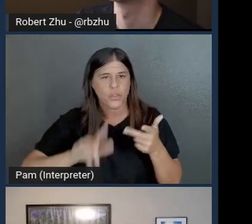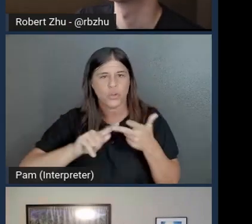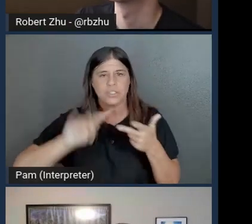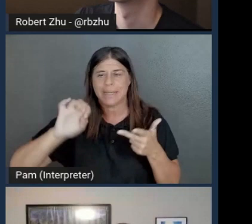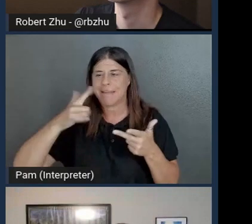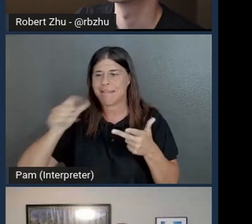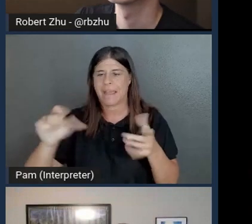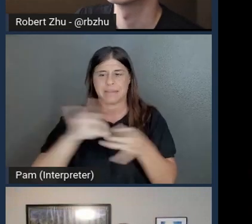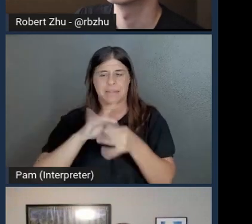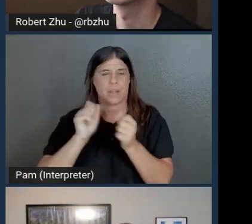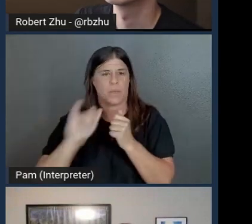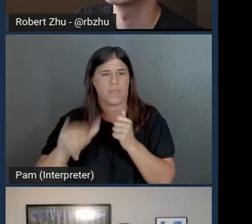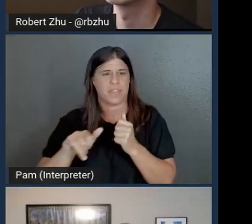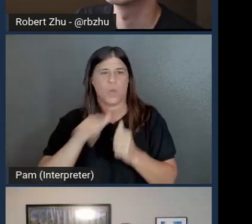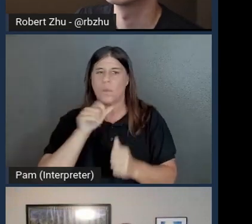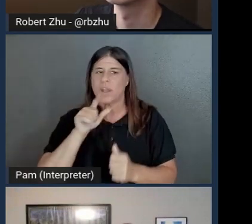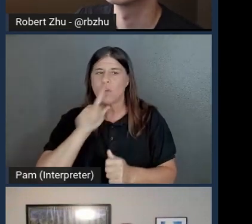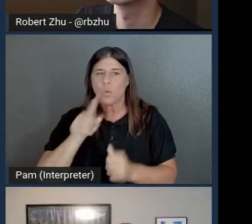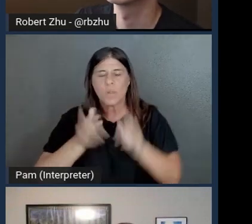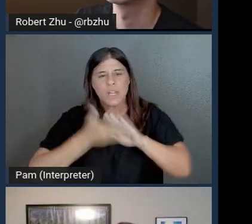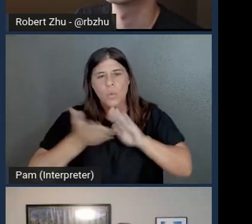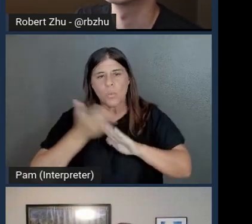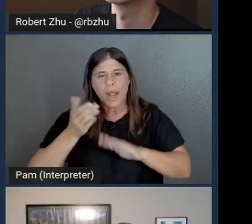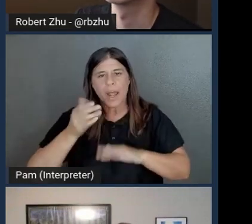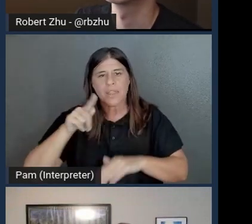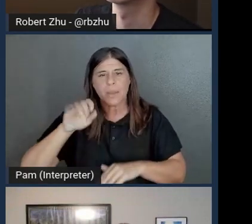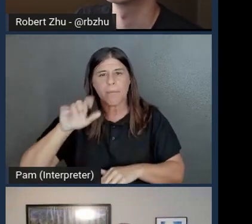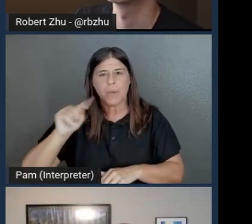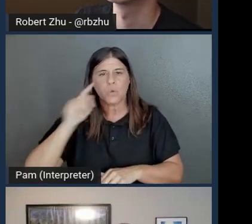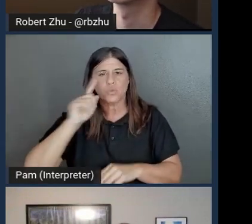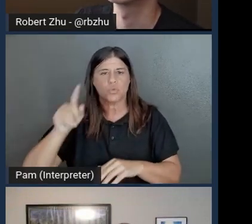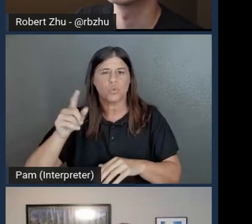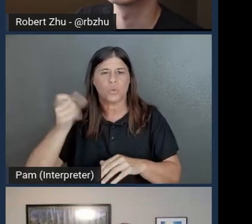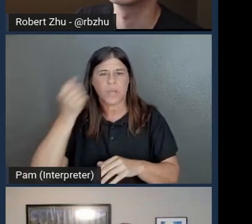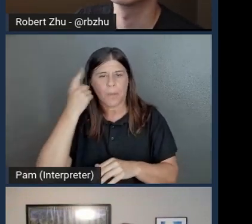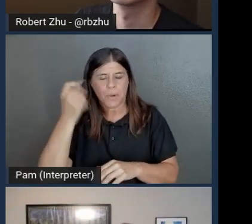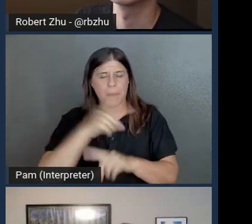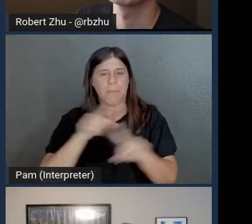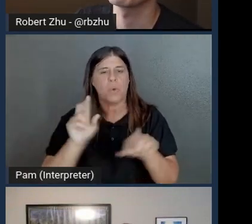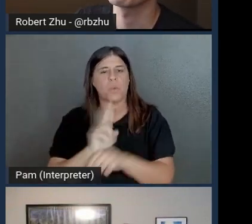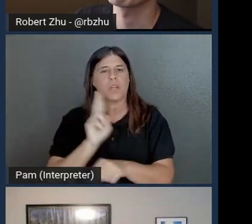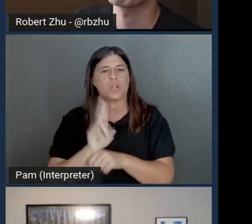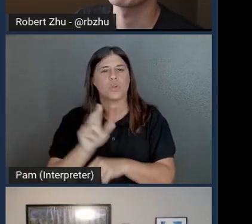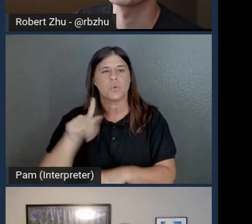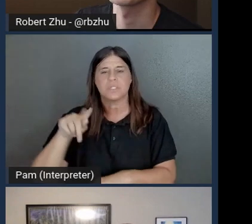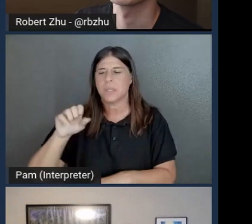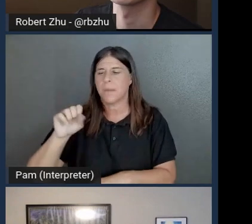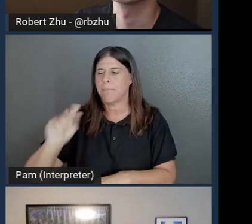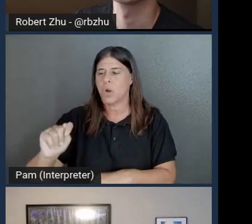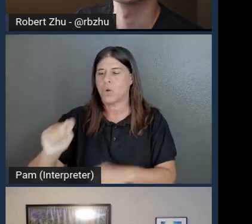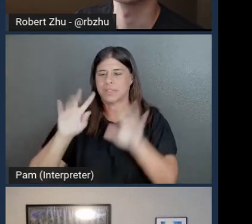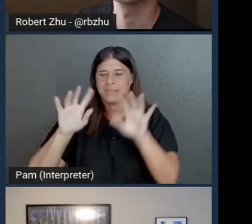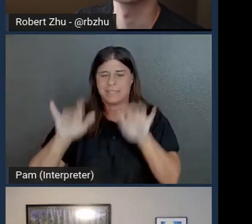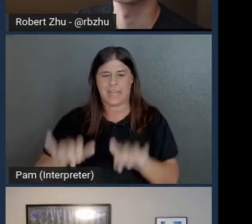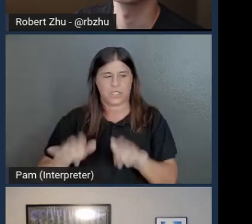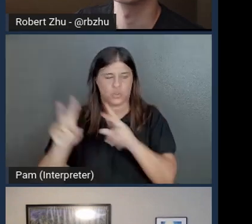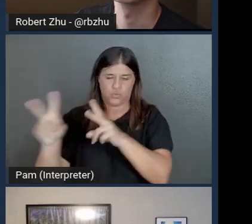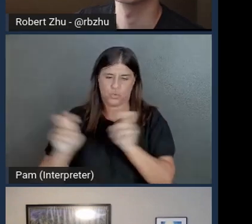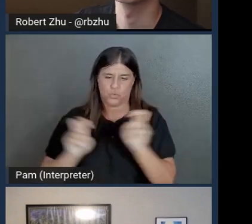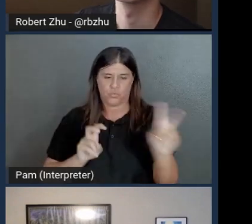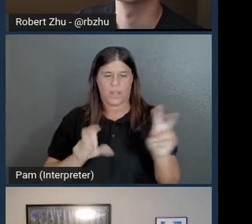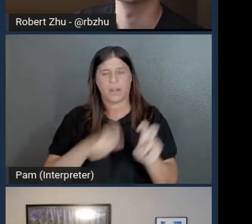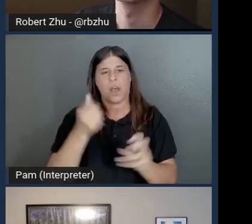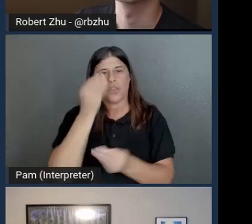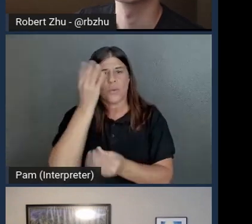those. We actually ran the posts through Comprehend, and we're able to use the post text to extract out a lot of other